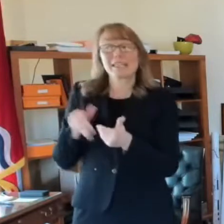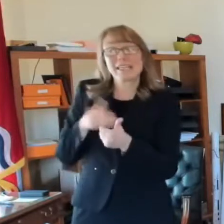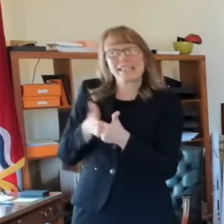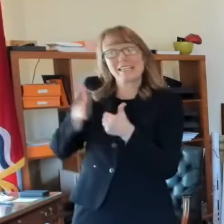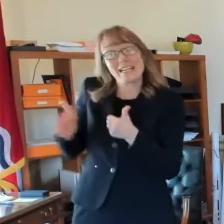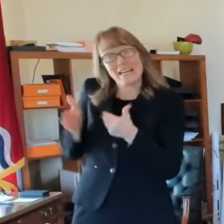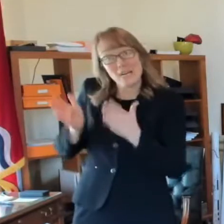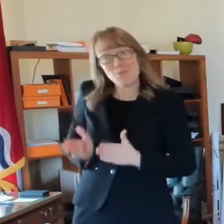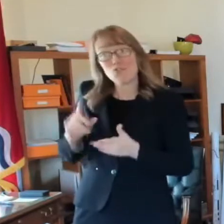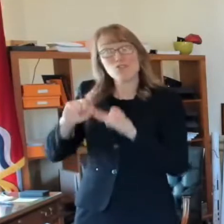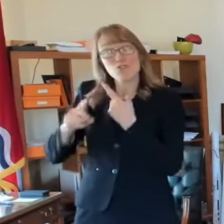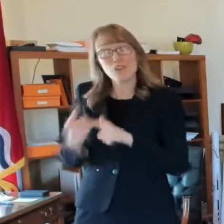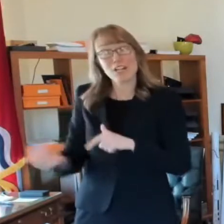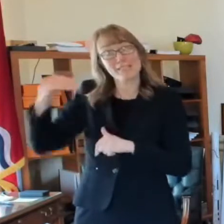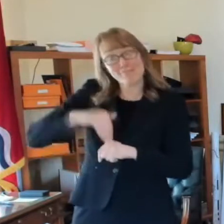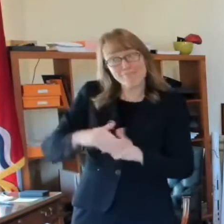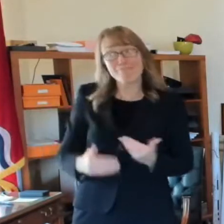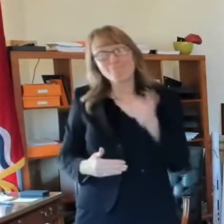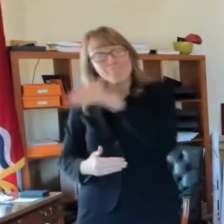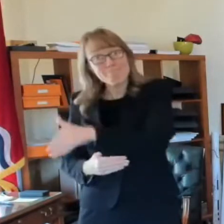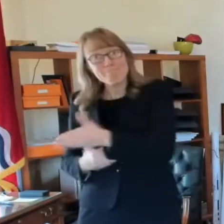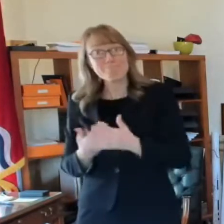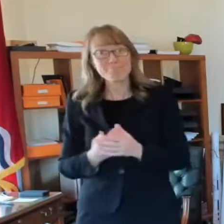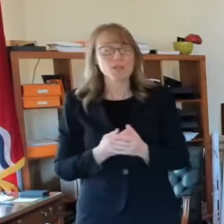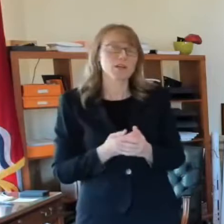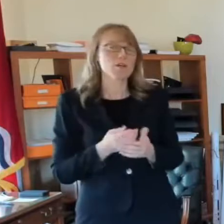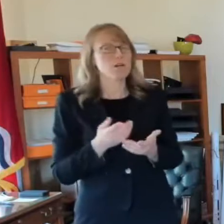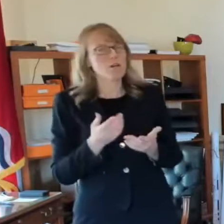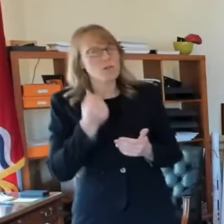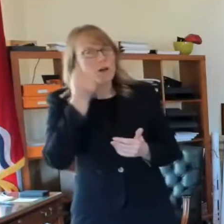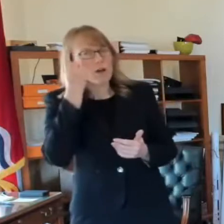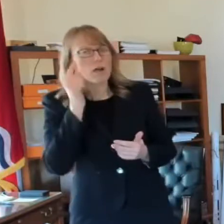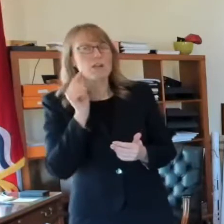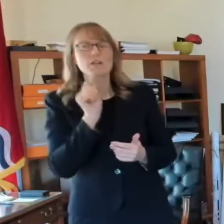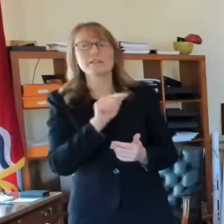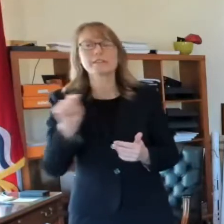who are understandably tired of these